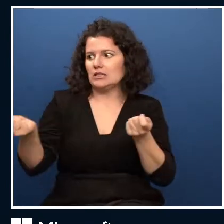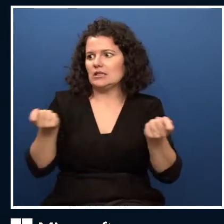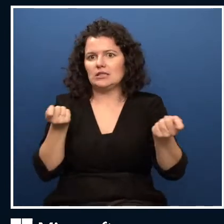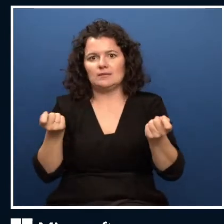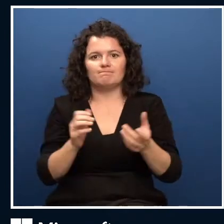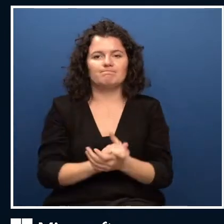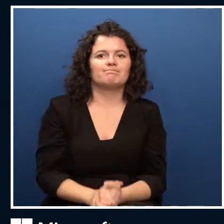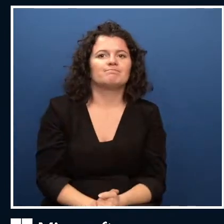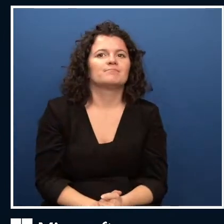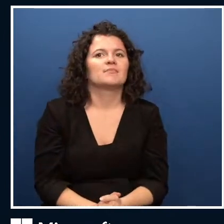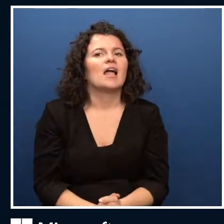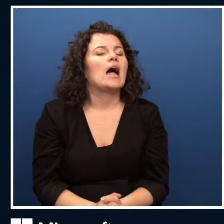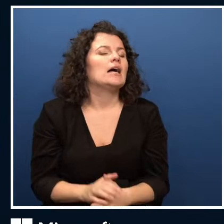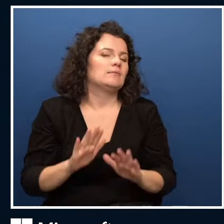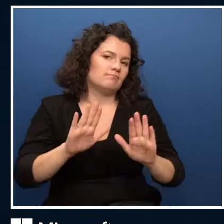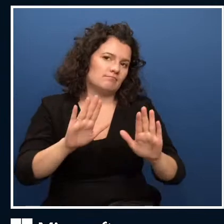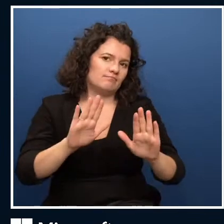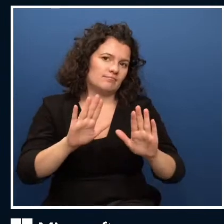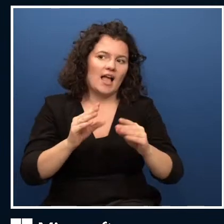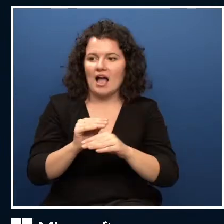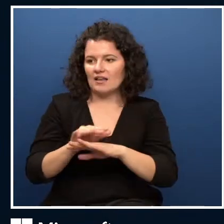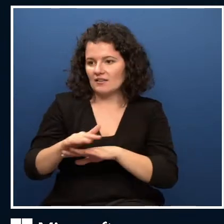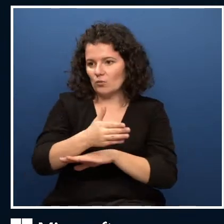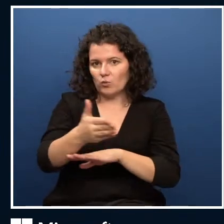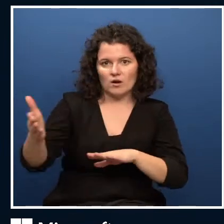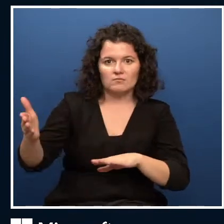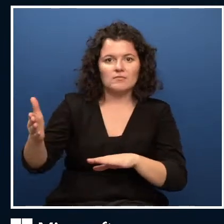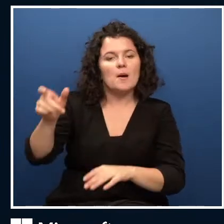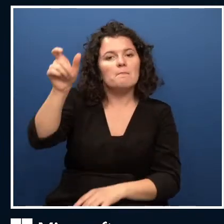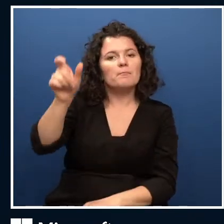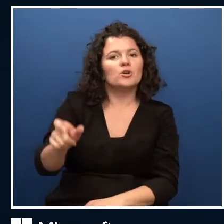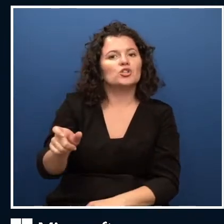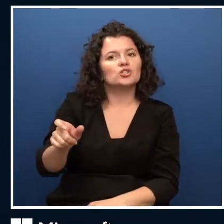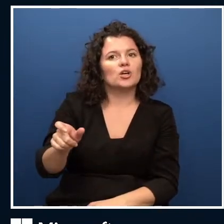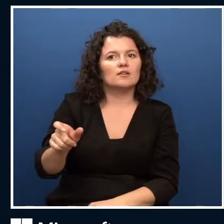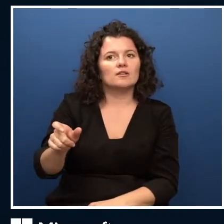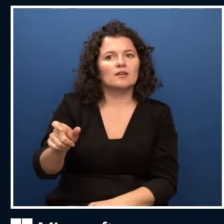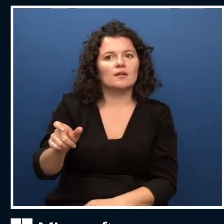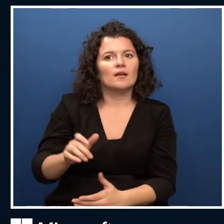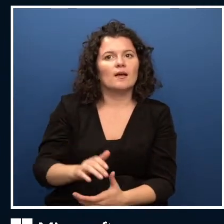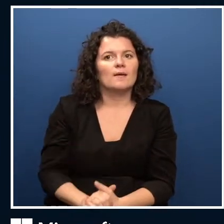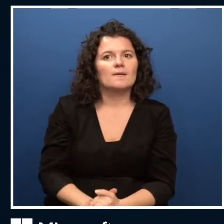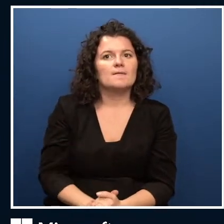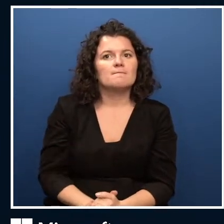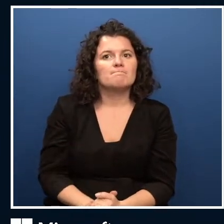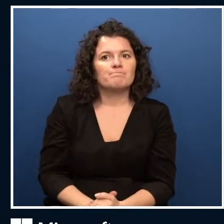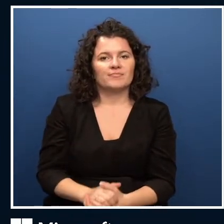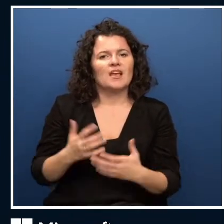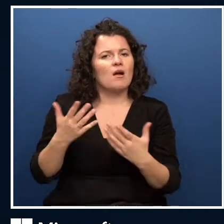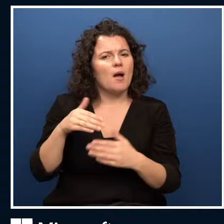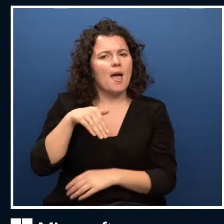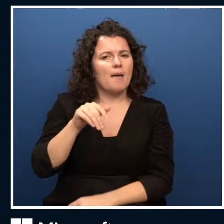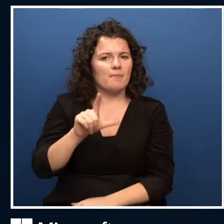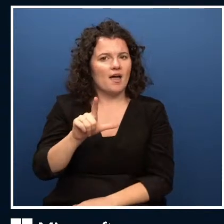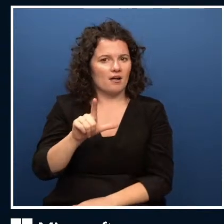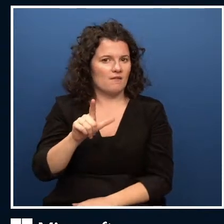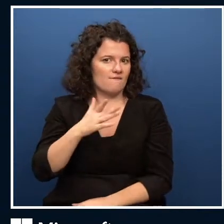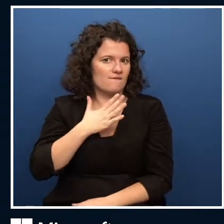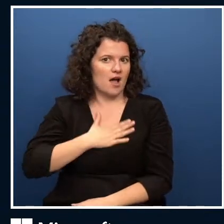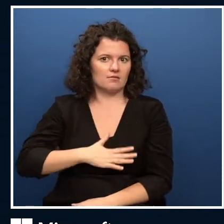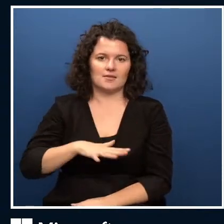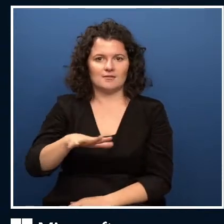be, if the person is getting started to learn the machine learning and AI, I can recommend that they